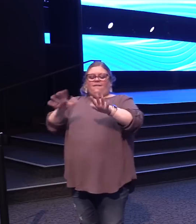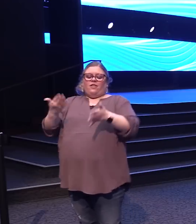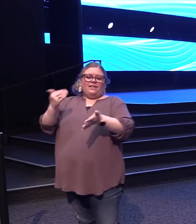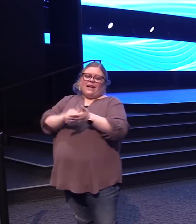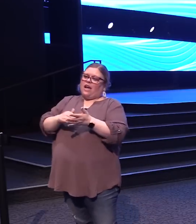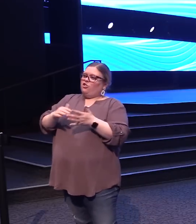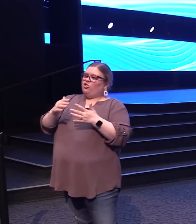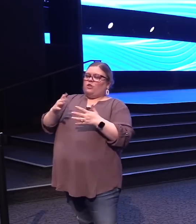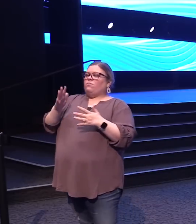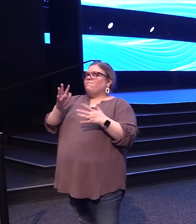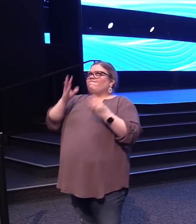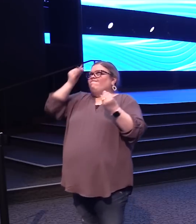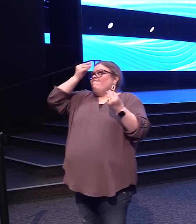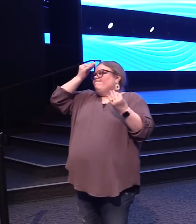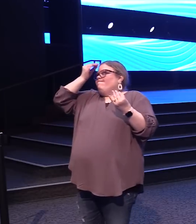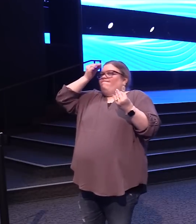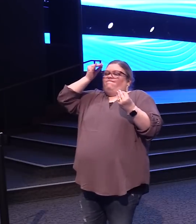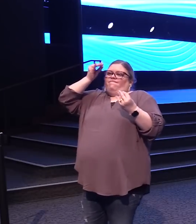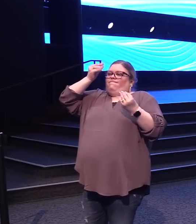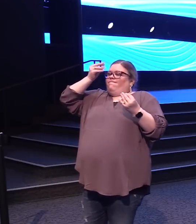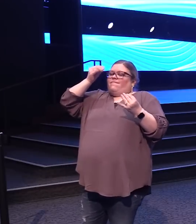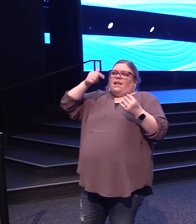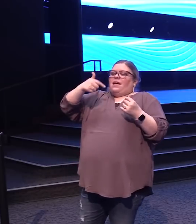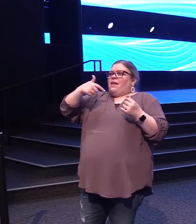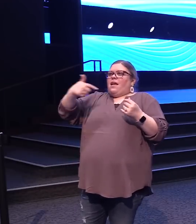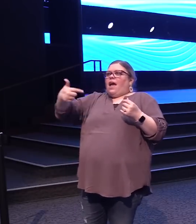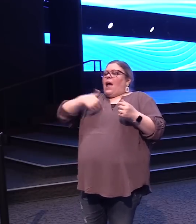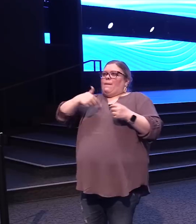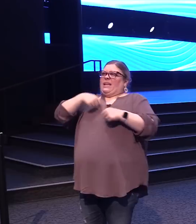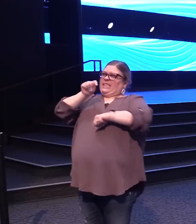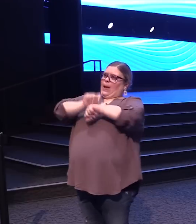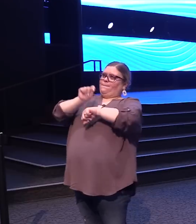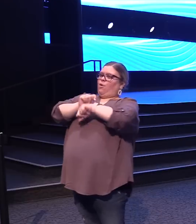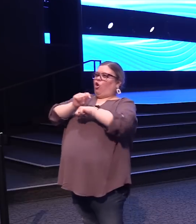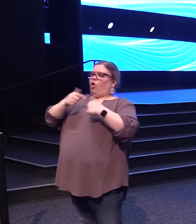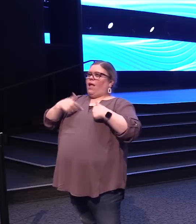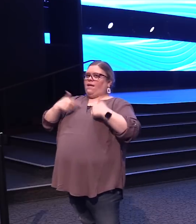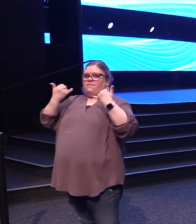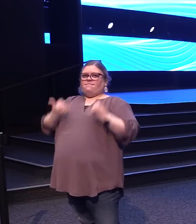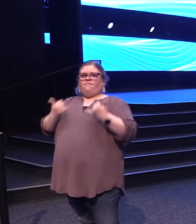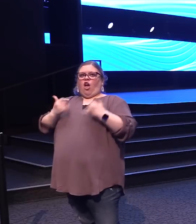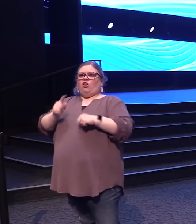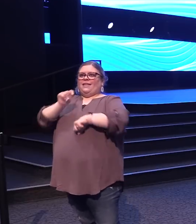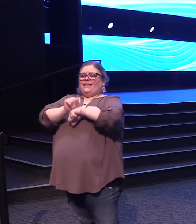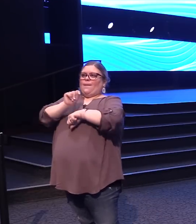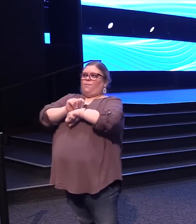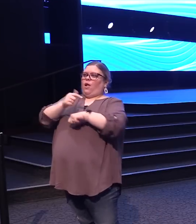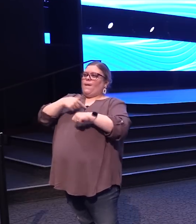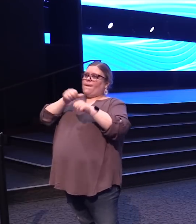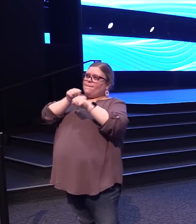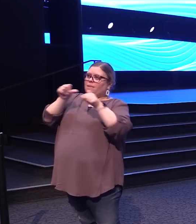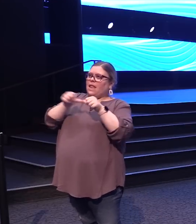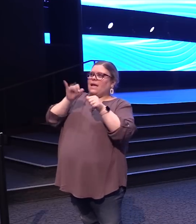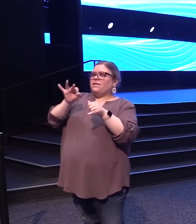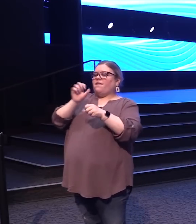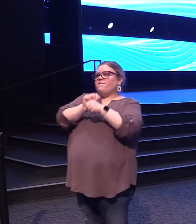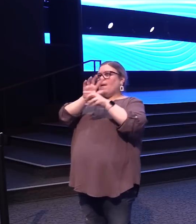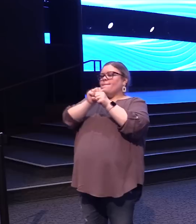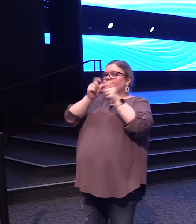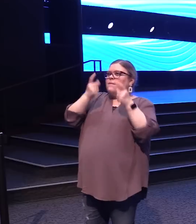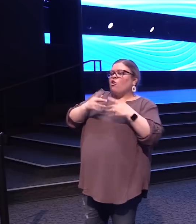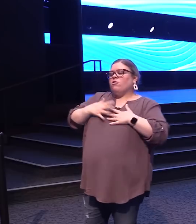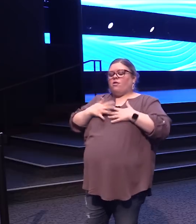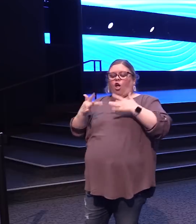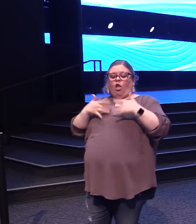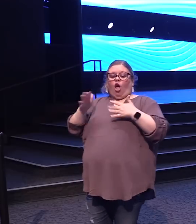again, meditate on the fact that she's a temple, a modern-day temple, a place of miracles.